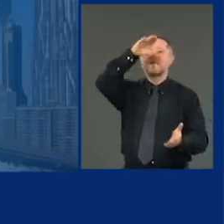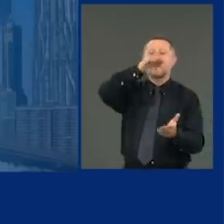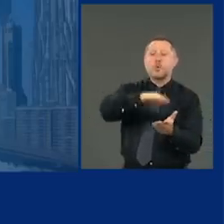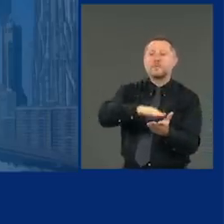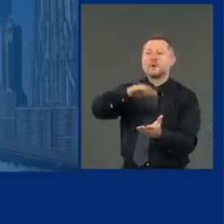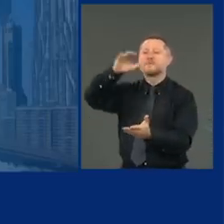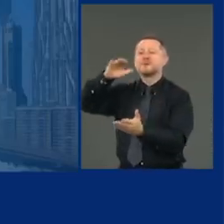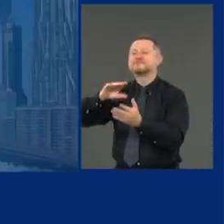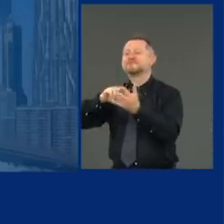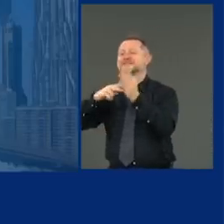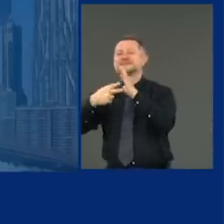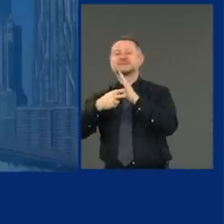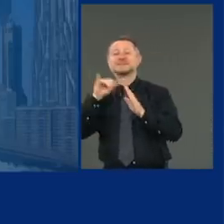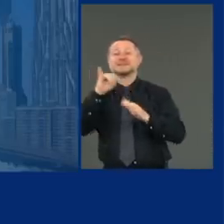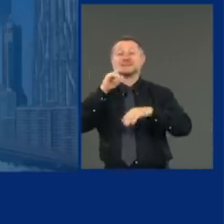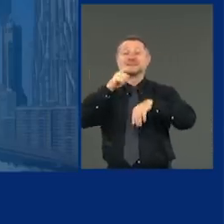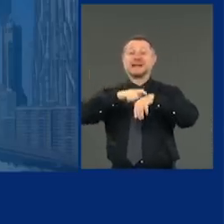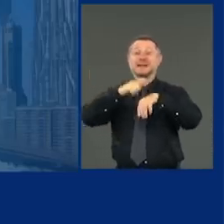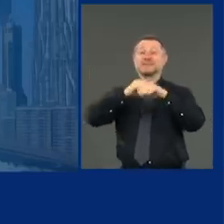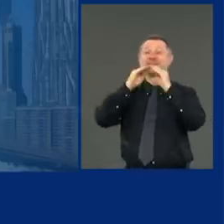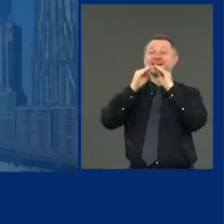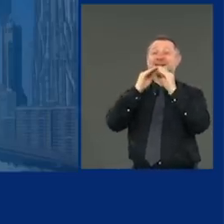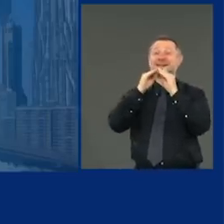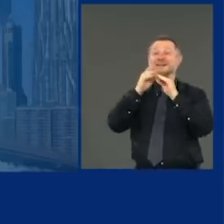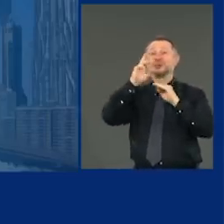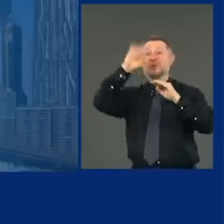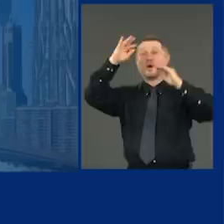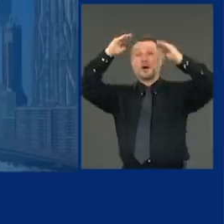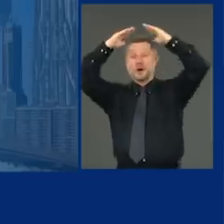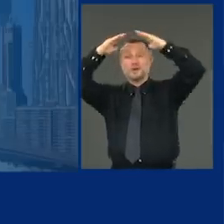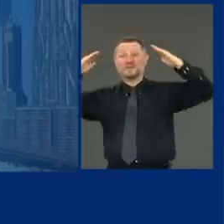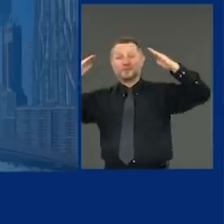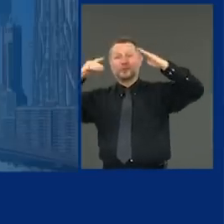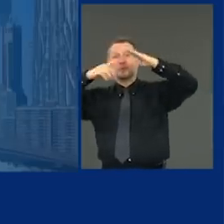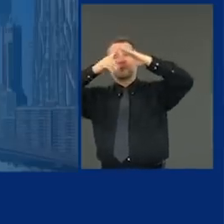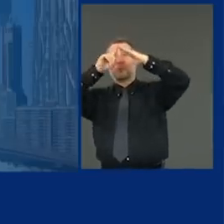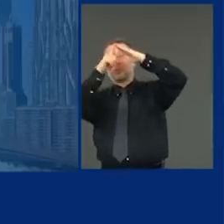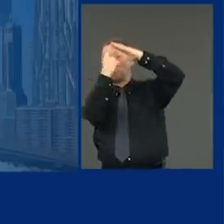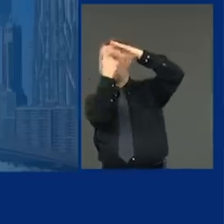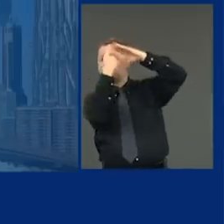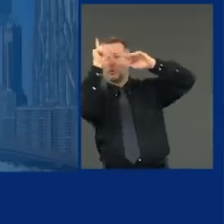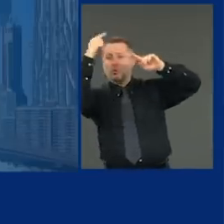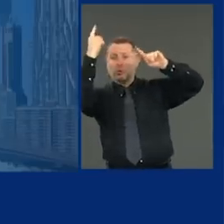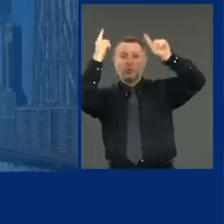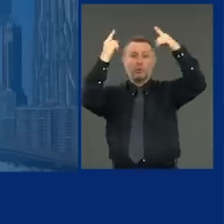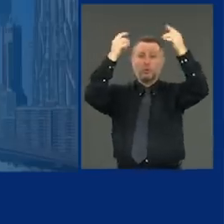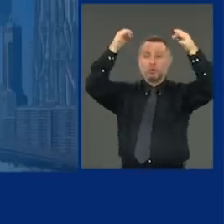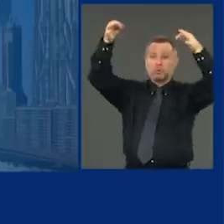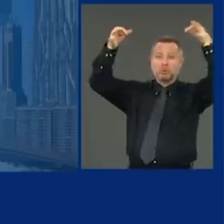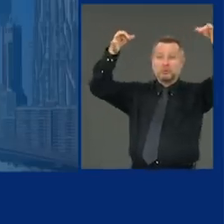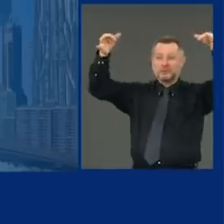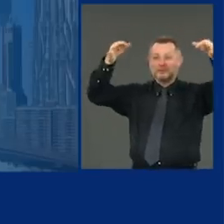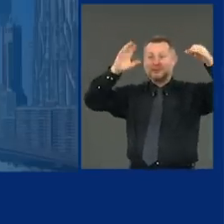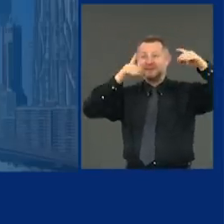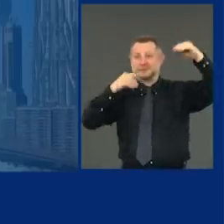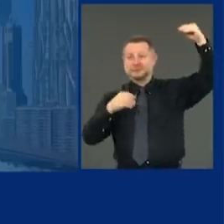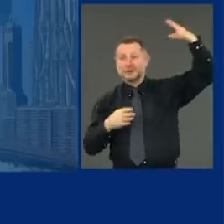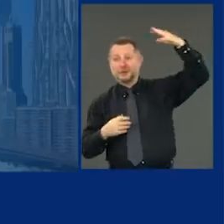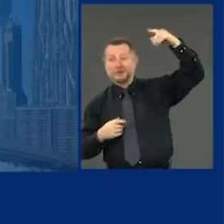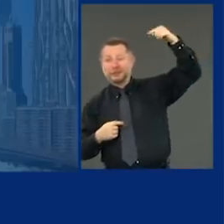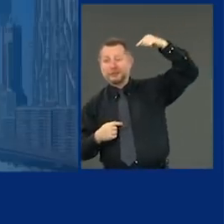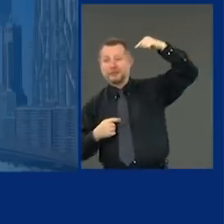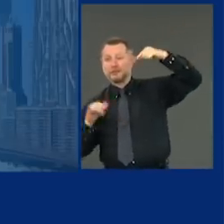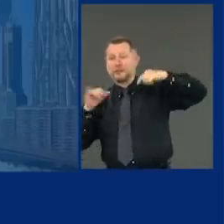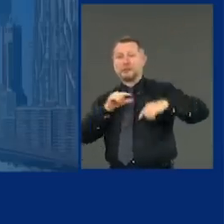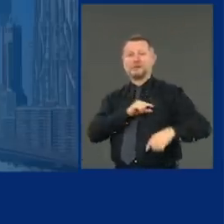in Queens, is when the sun is shining. That's when you don't think that's a Queens expression? That was a